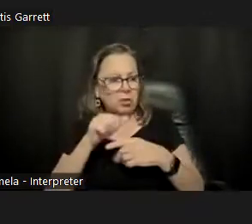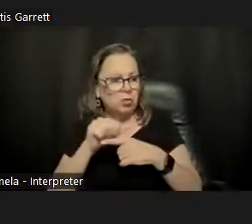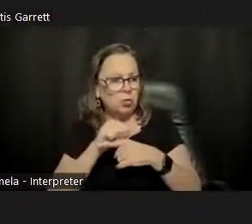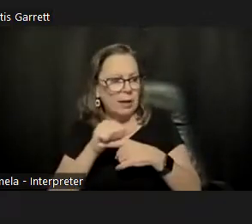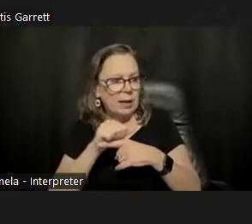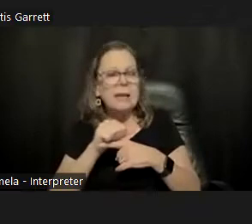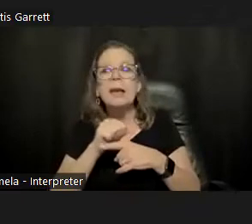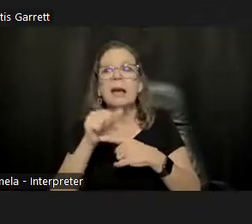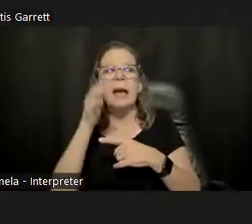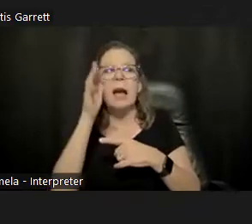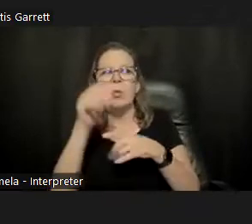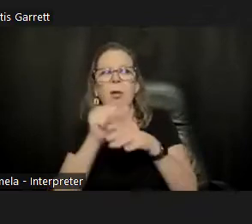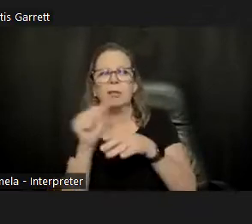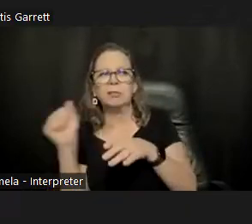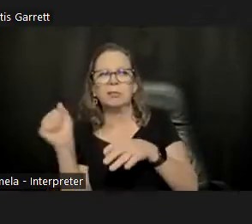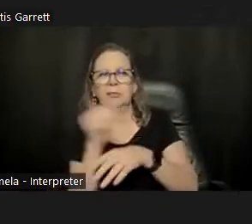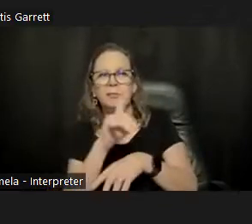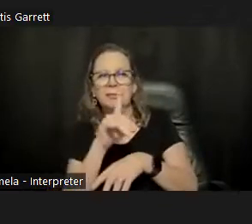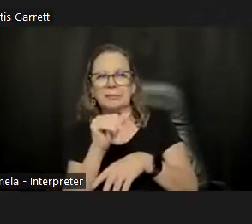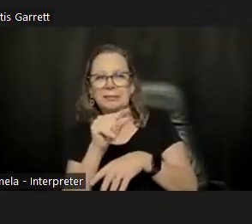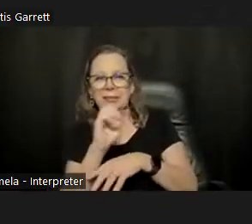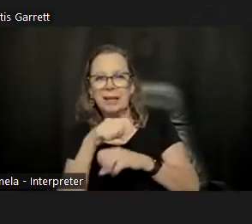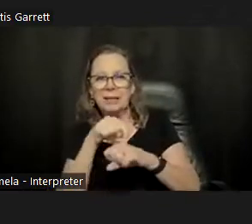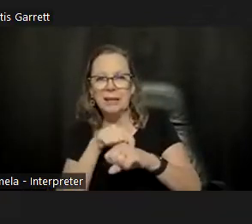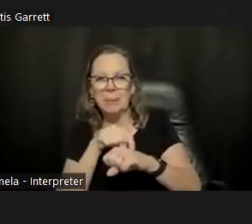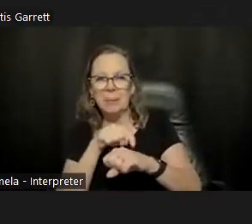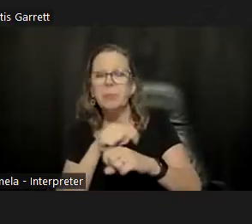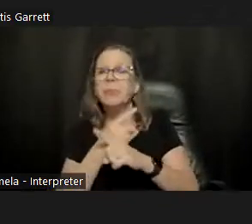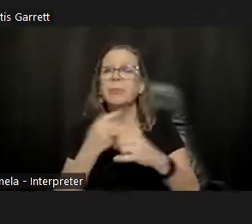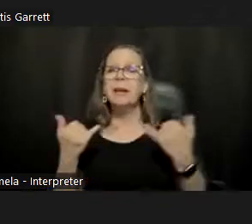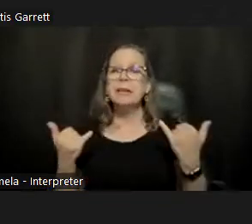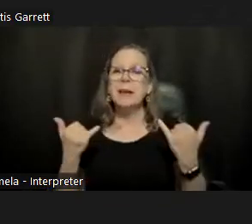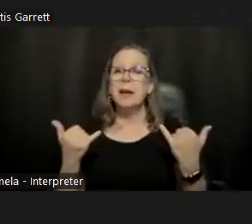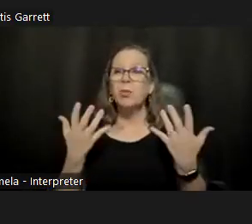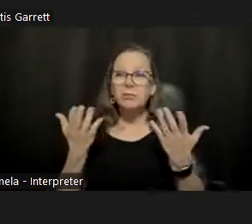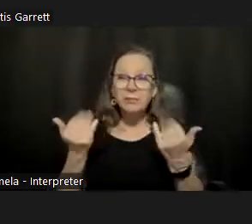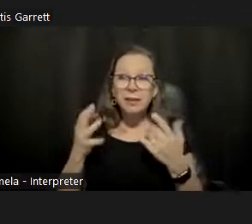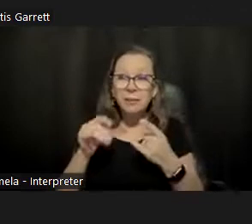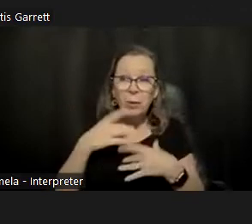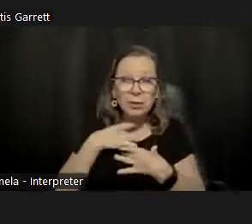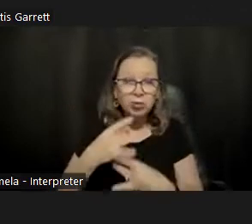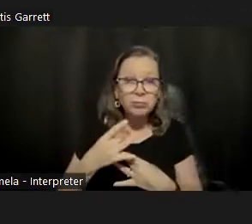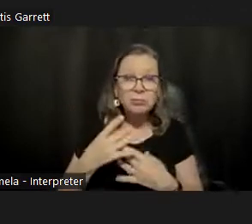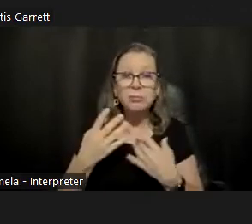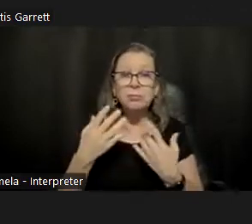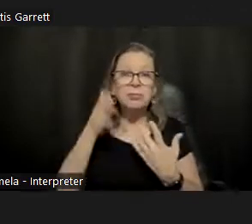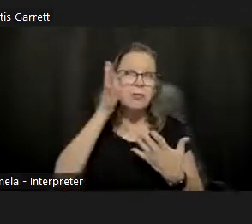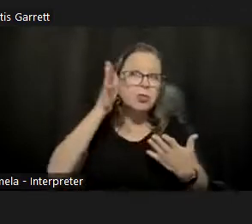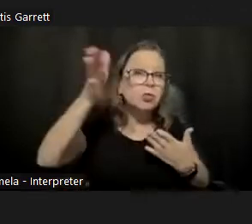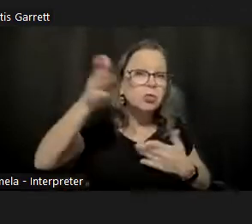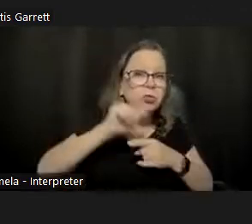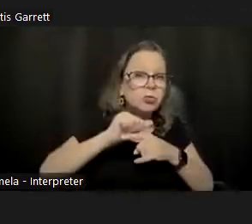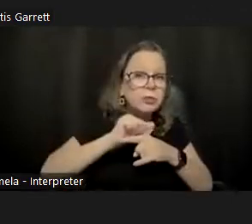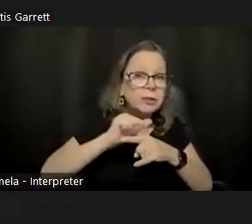definitely forward you that date and time. But for right now, I guess if anybody's interested in a future training,